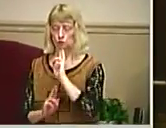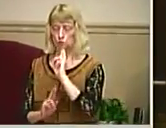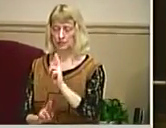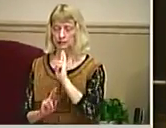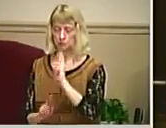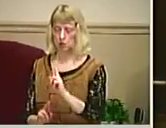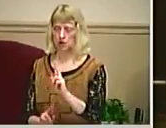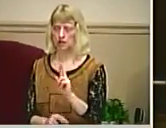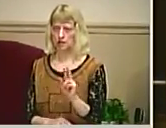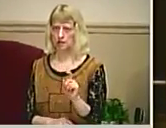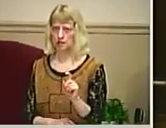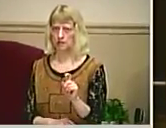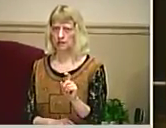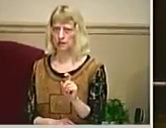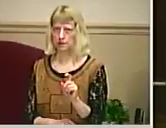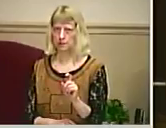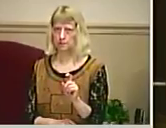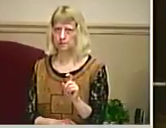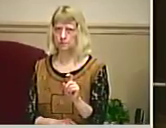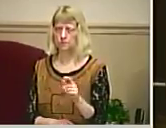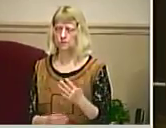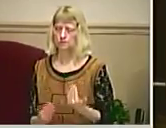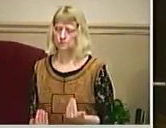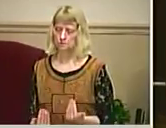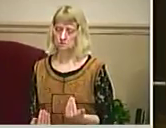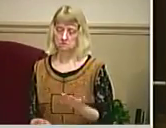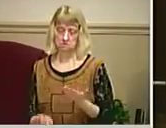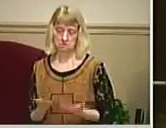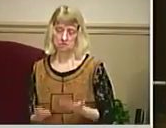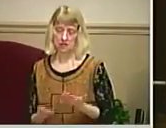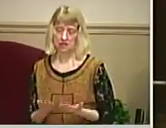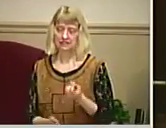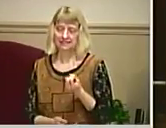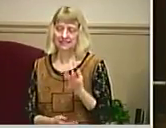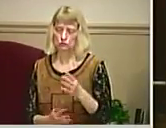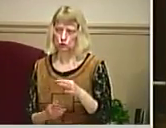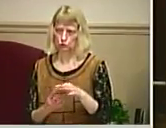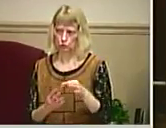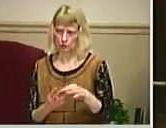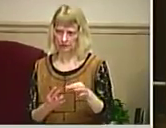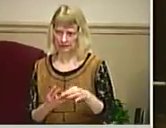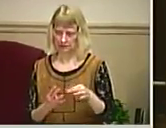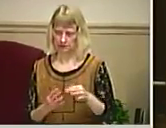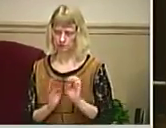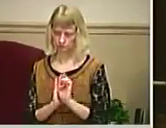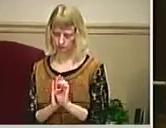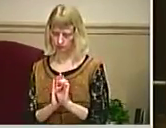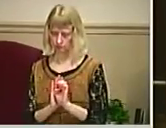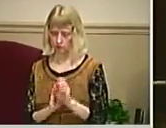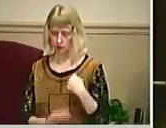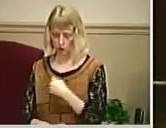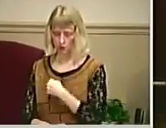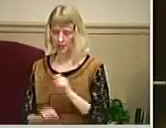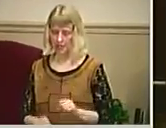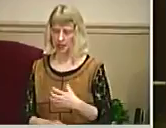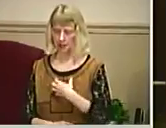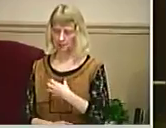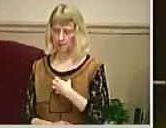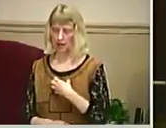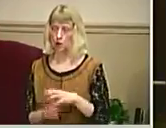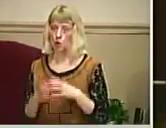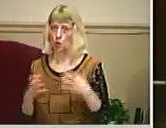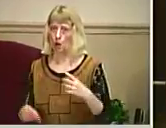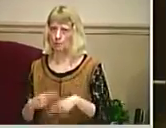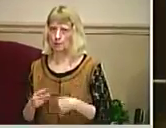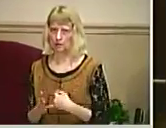to that? Now, there may be several choices. For instance, we can complain a lot